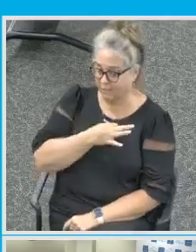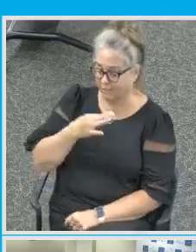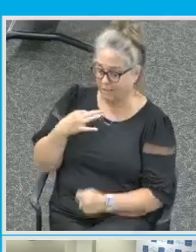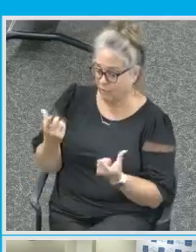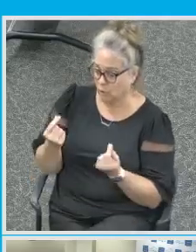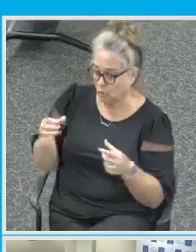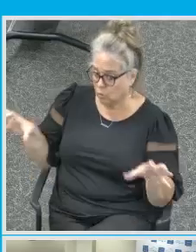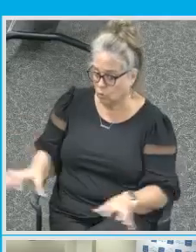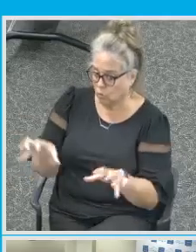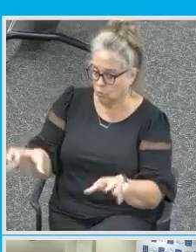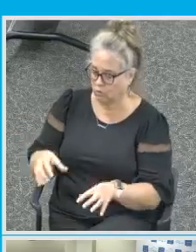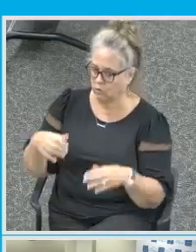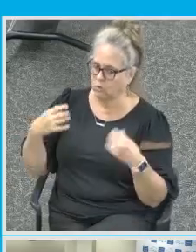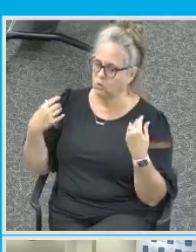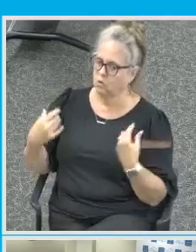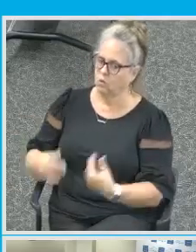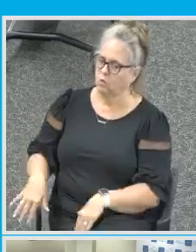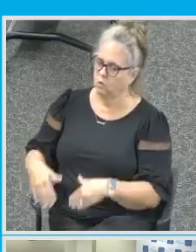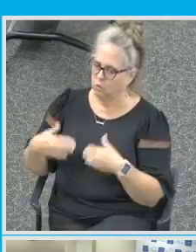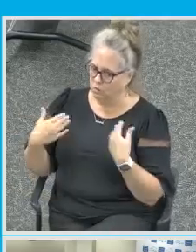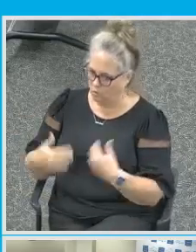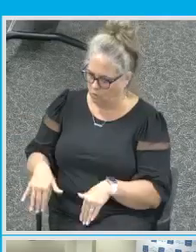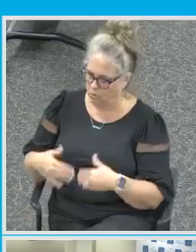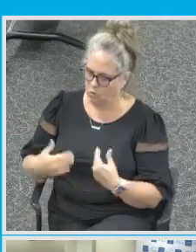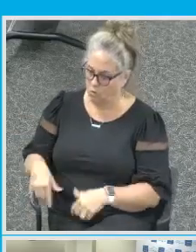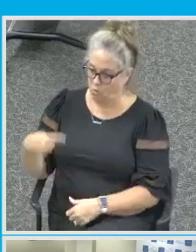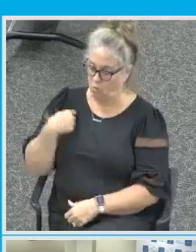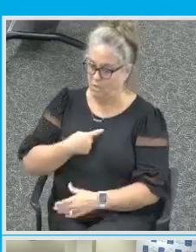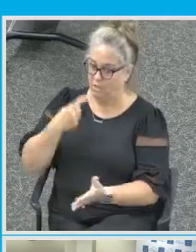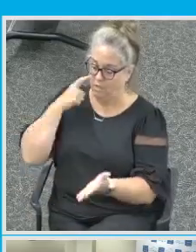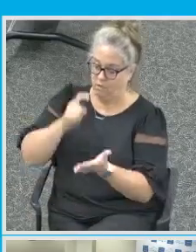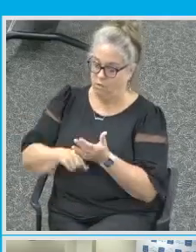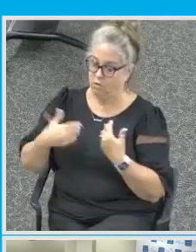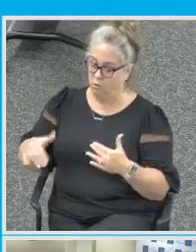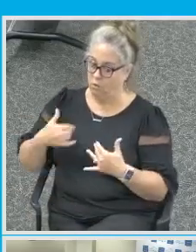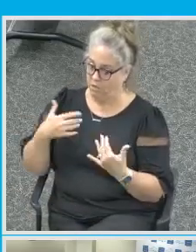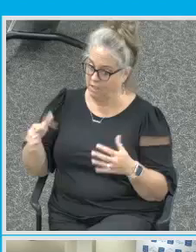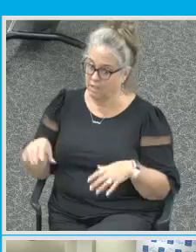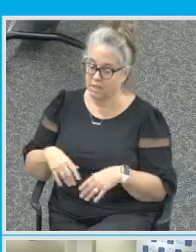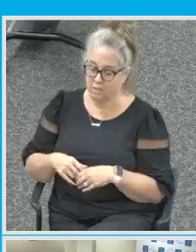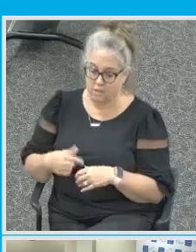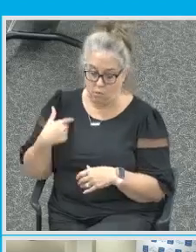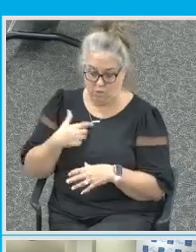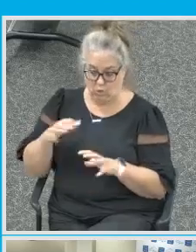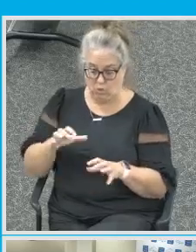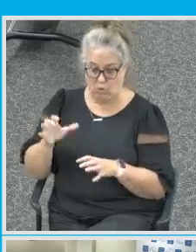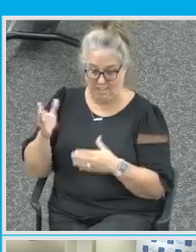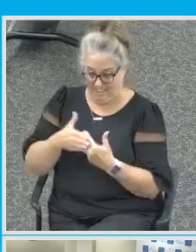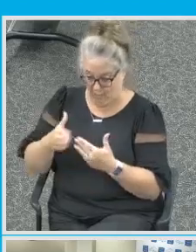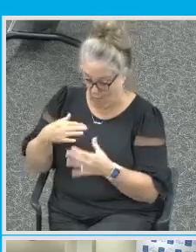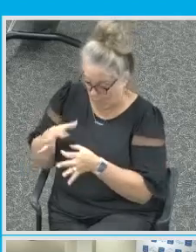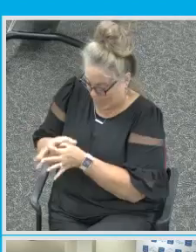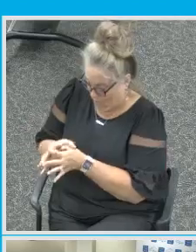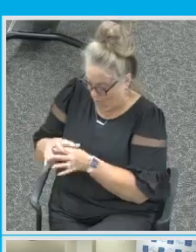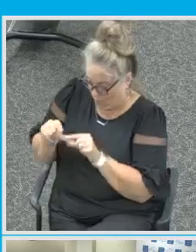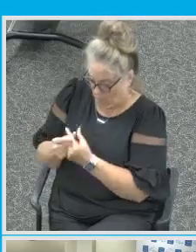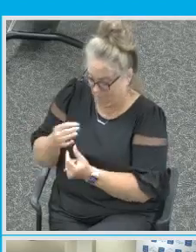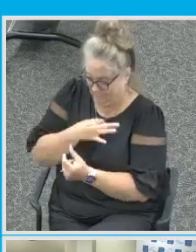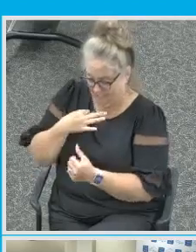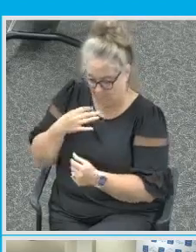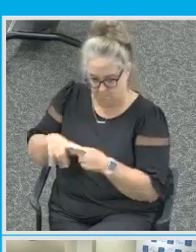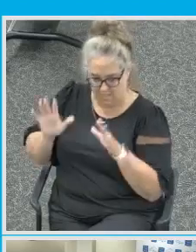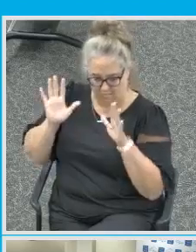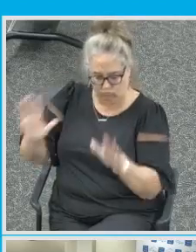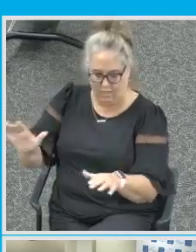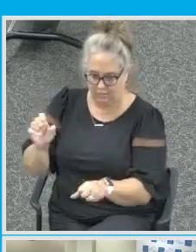was very confirming that we're doing really great work for the community. When I say we, I mean really our public health staff is doing